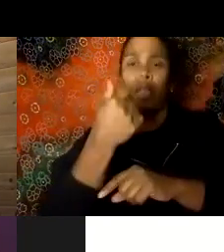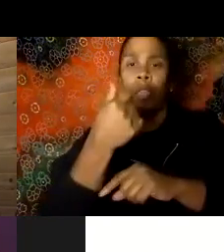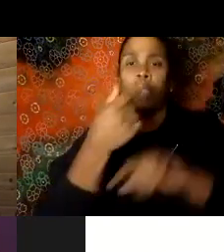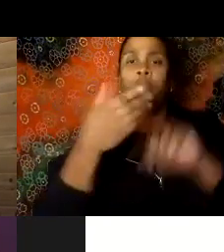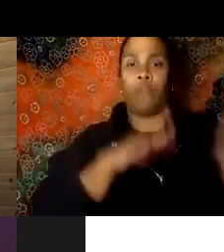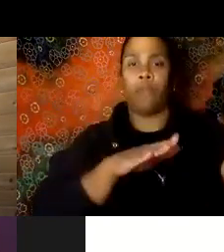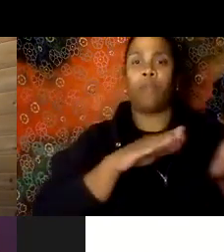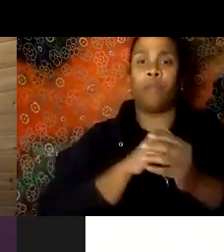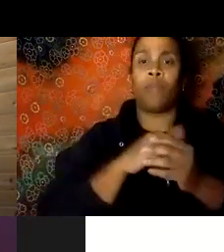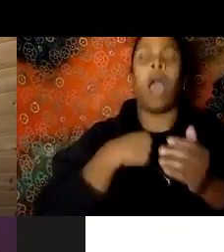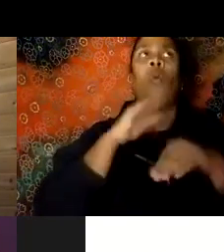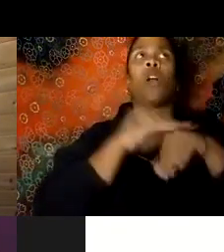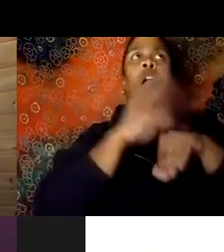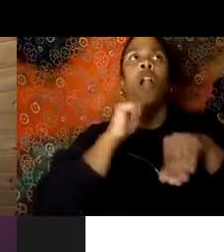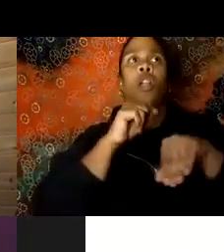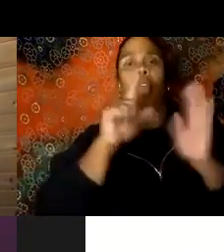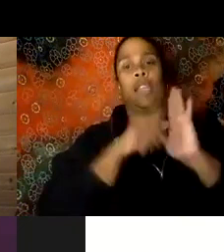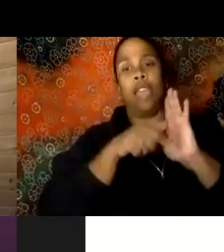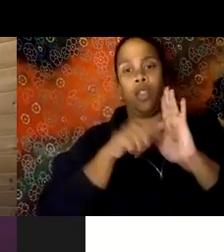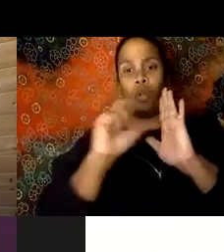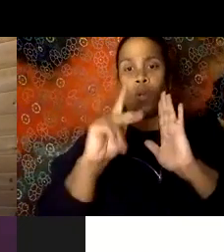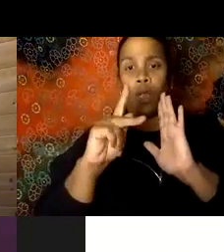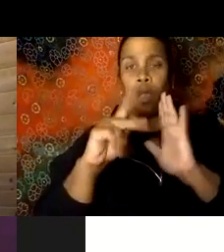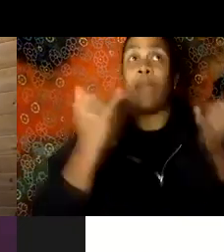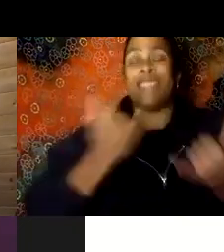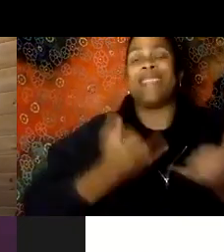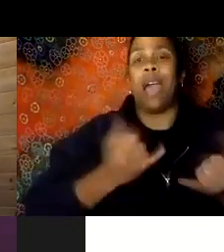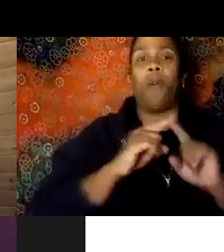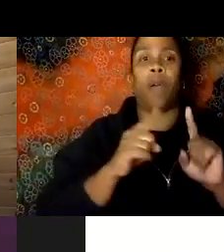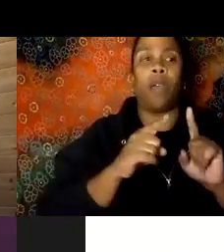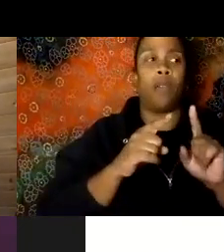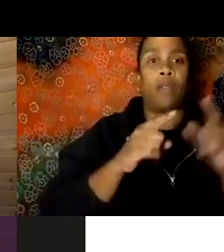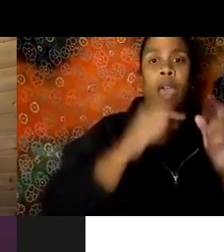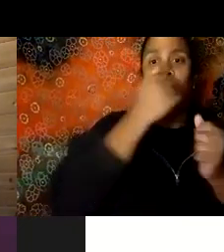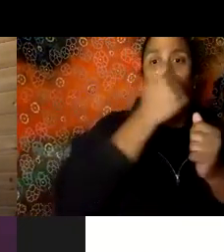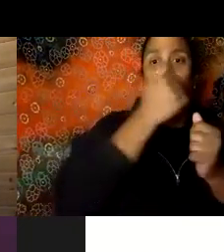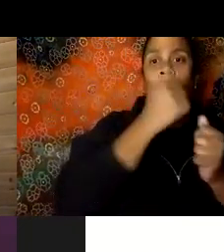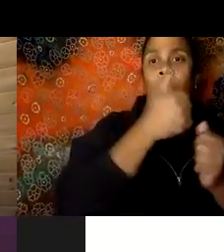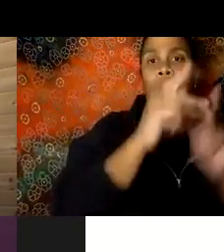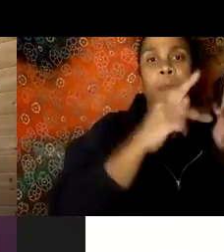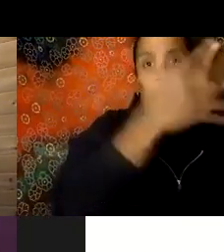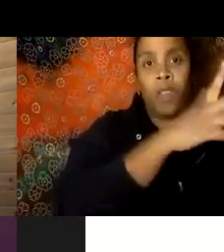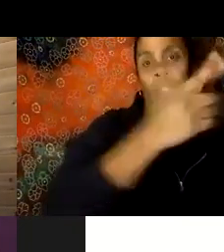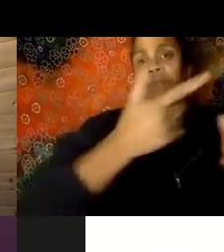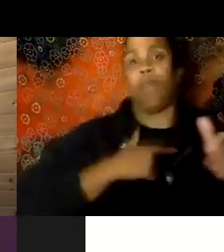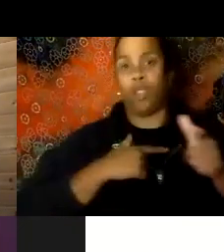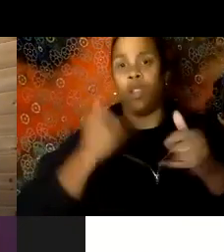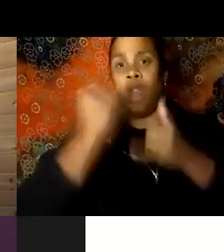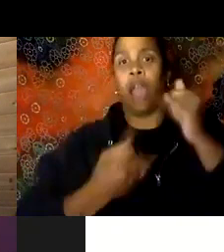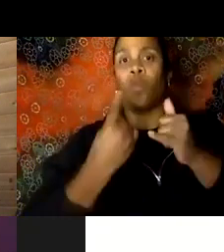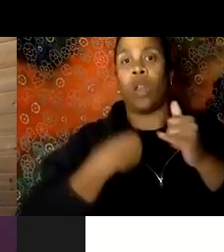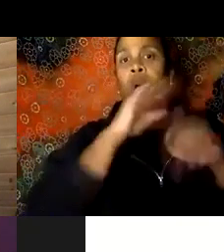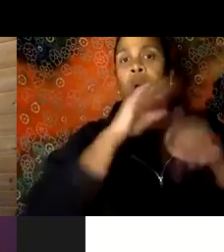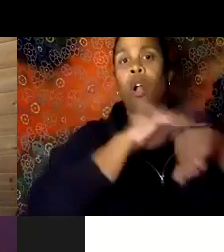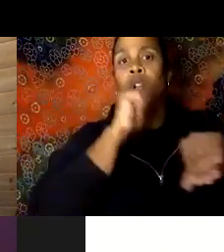I'll call her in later. I mean now, but after everybody else has talked. Thank you. That's great. Thank you, Donna. All right,